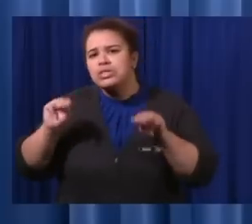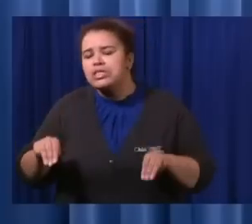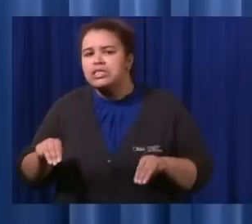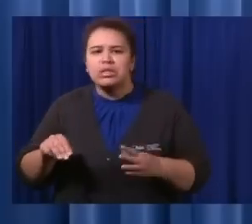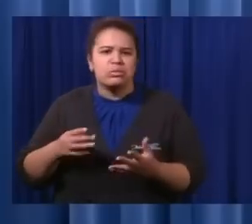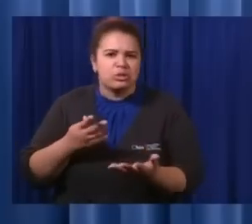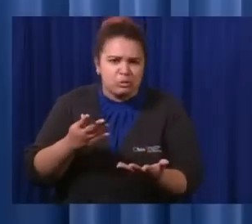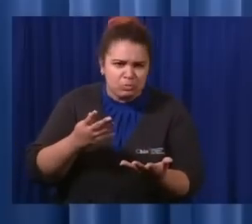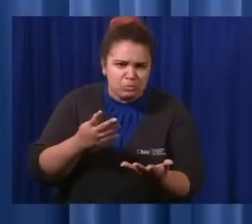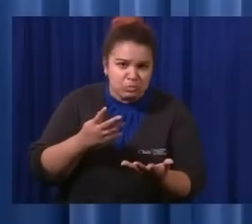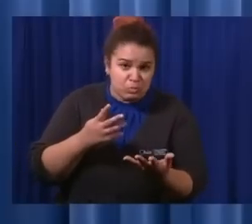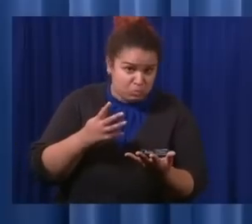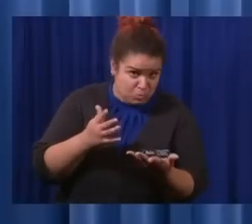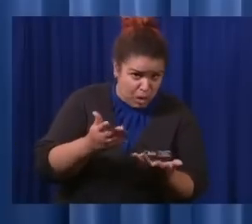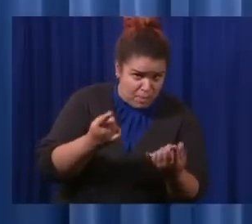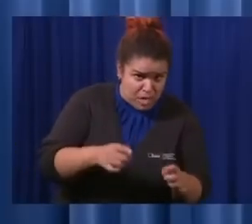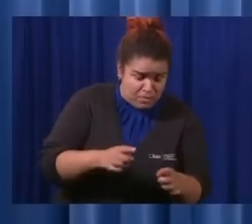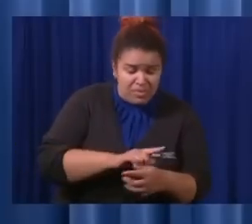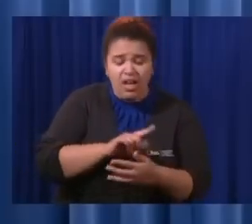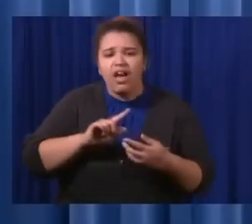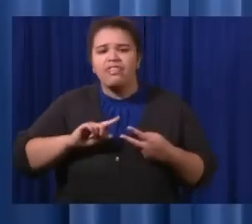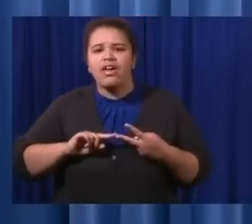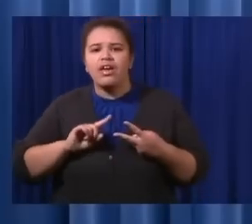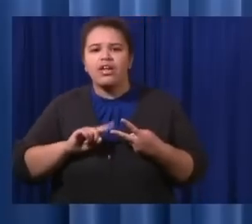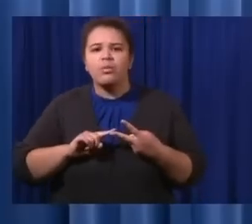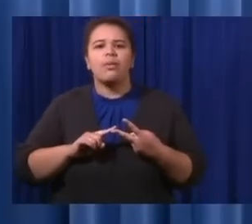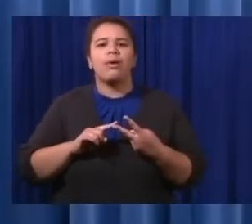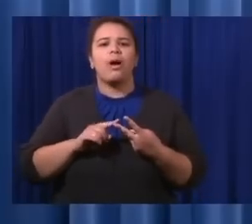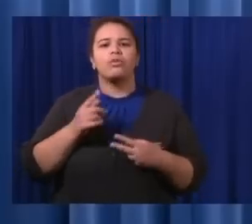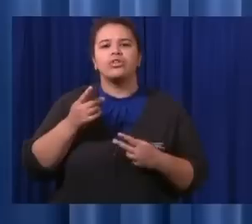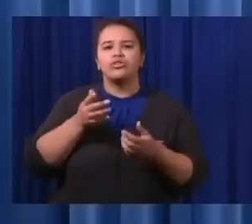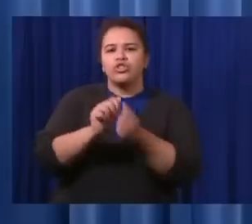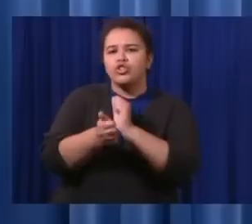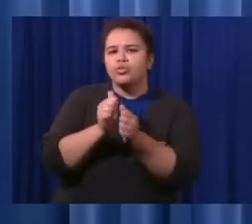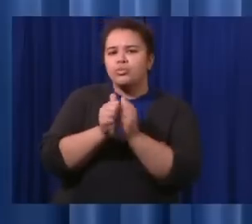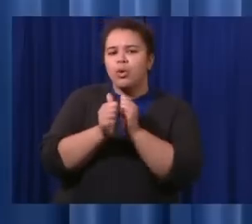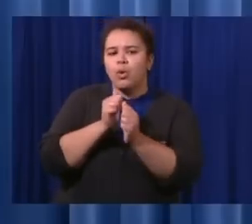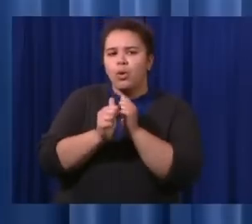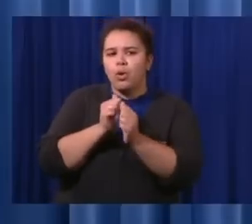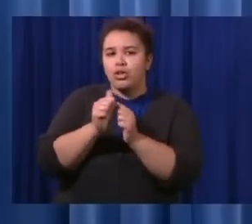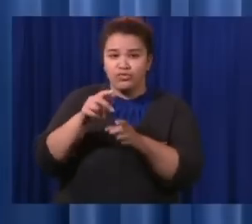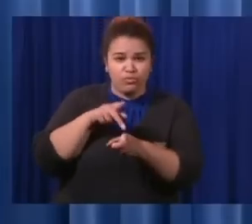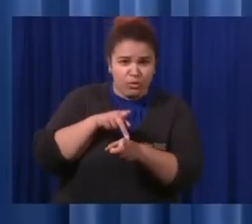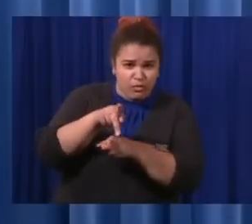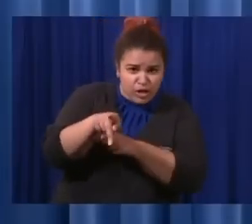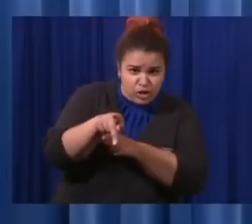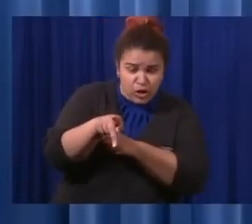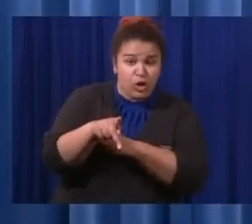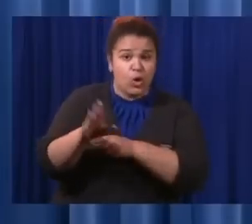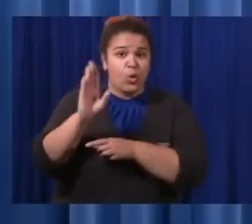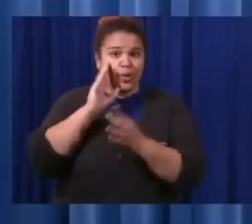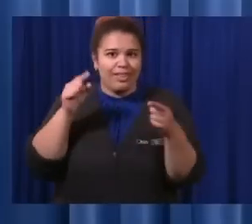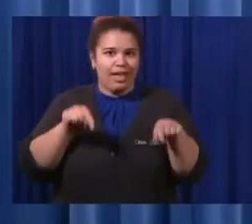about allowing them to hold games in person in Ohio, and where are those discussions at?